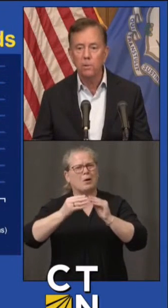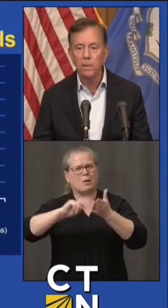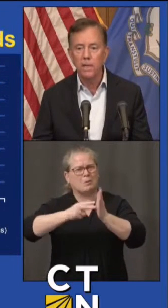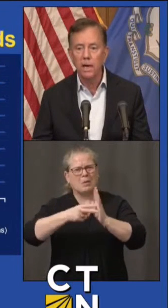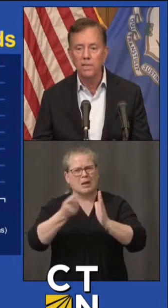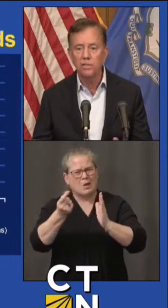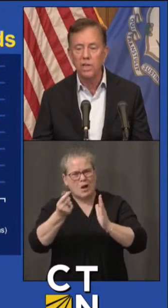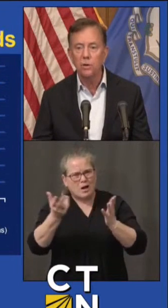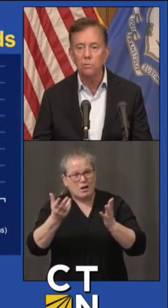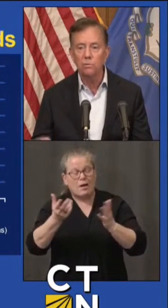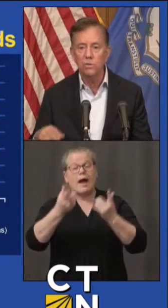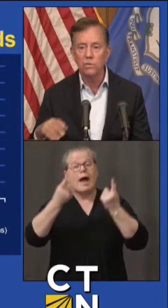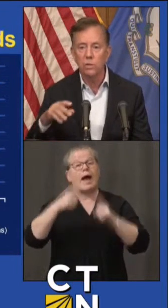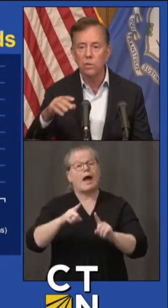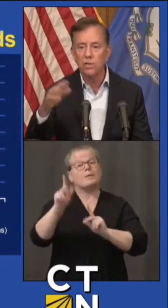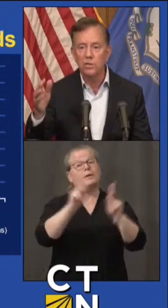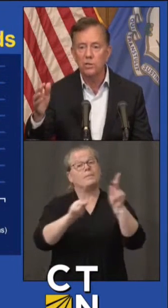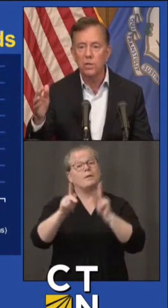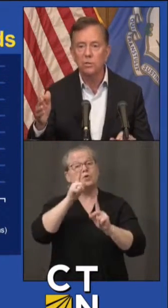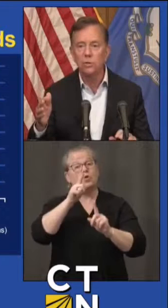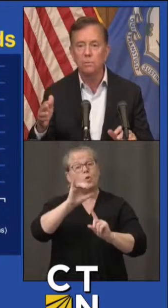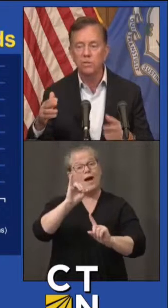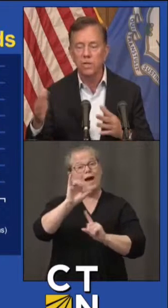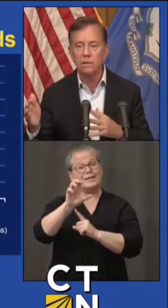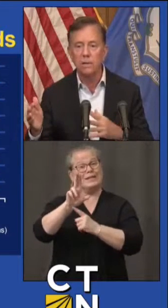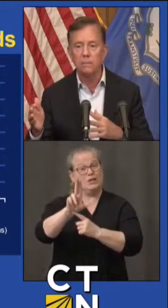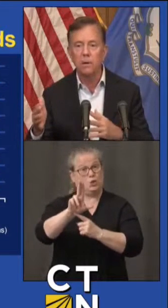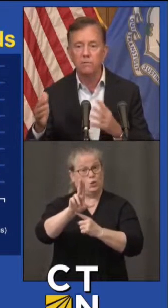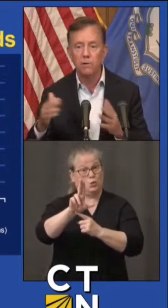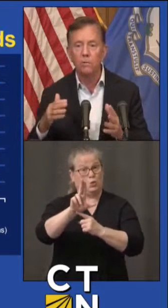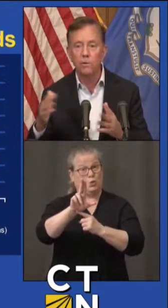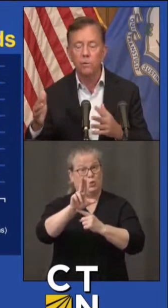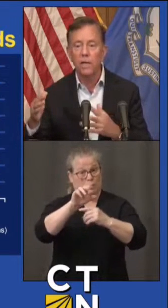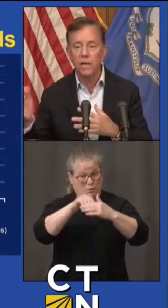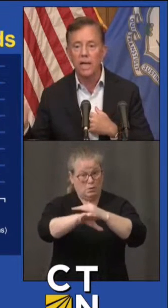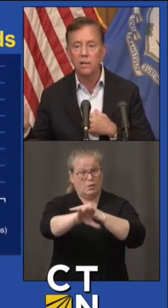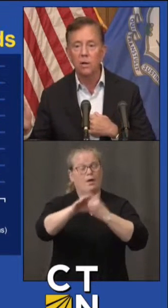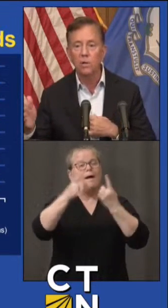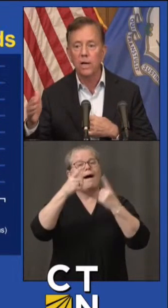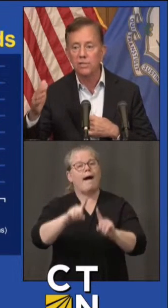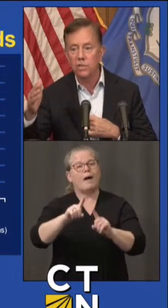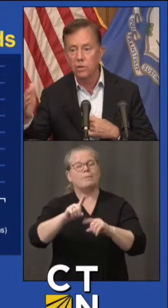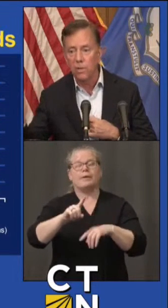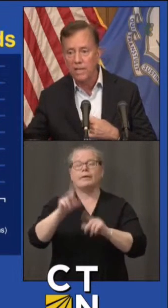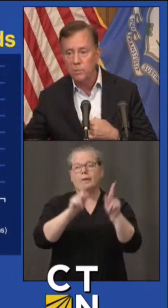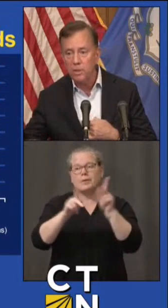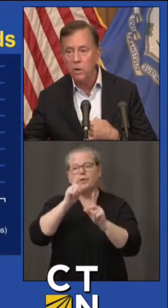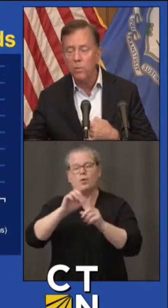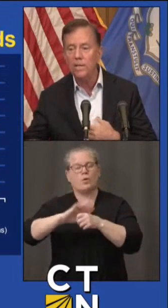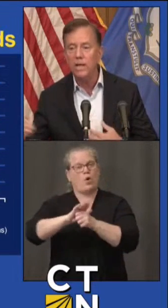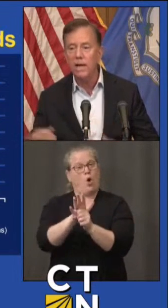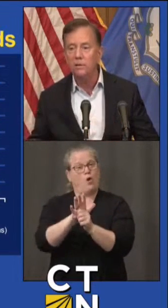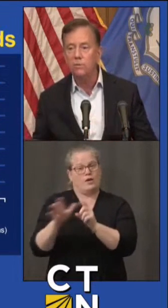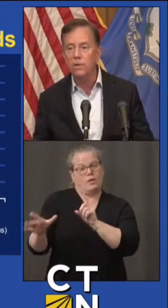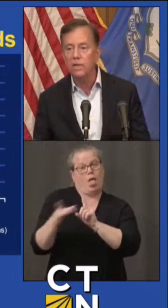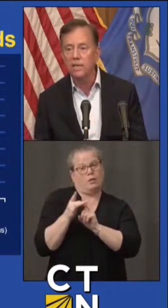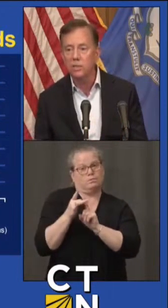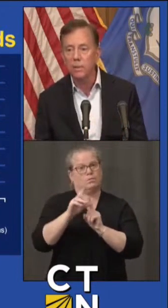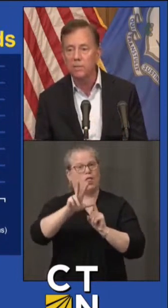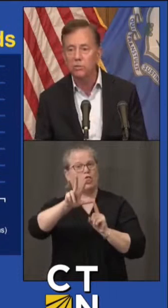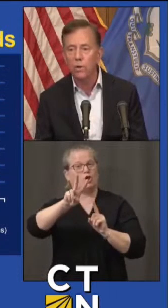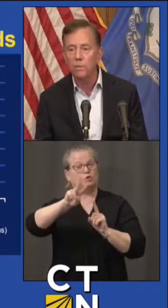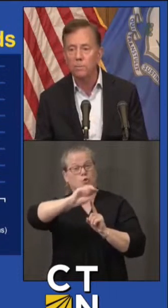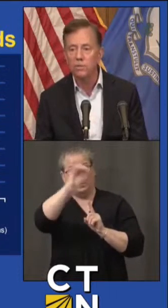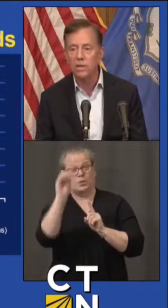people in the ICUs, 32% of COVID-related had to go to the ICU. That's been going down to, I think that's